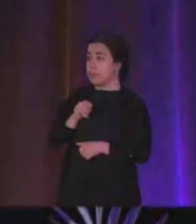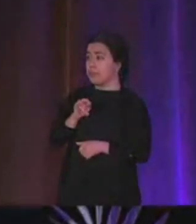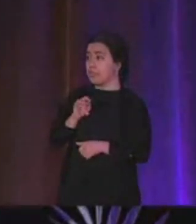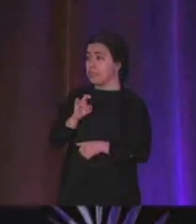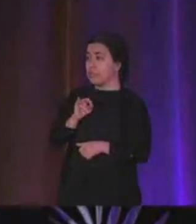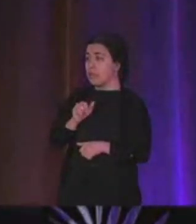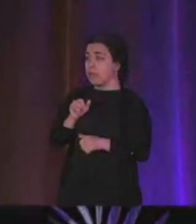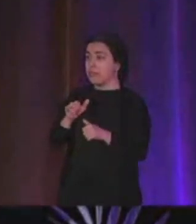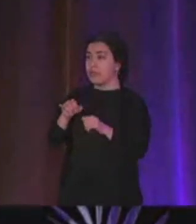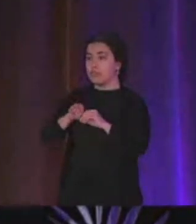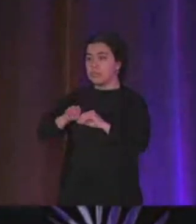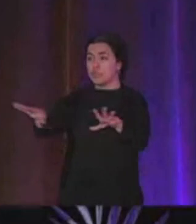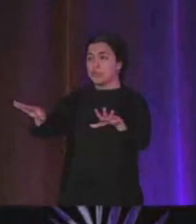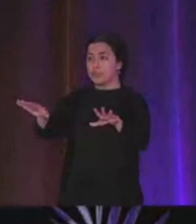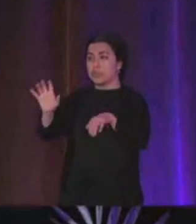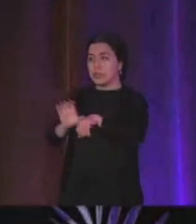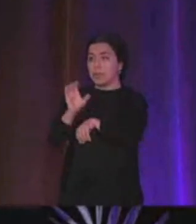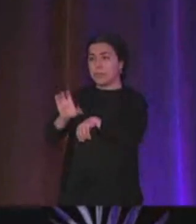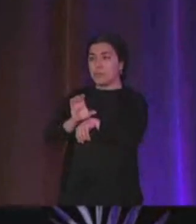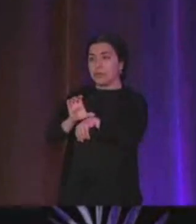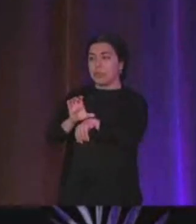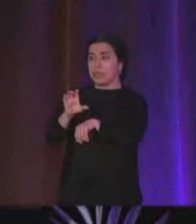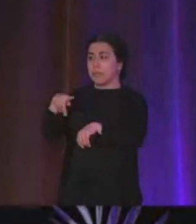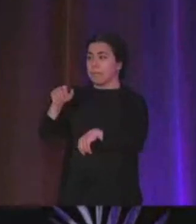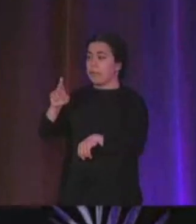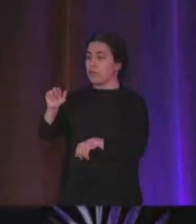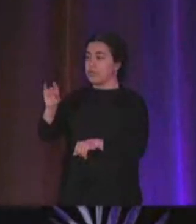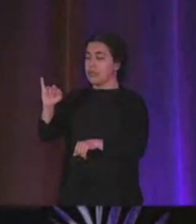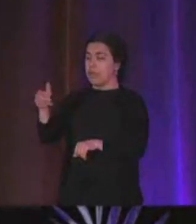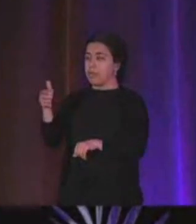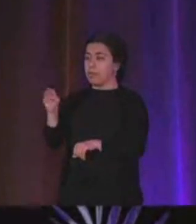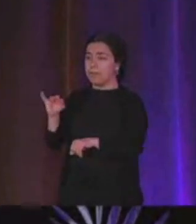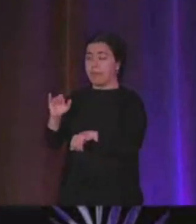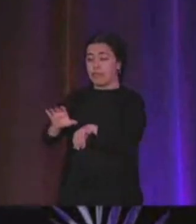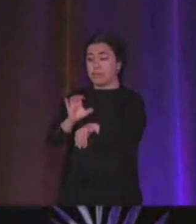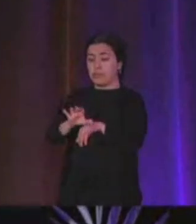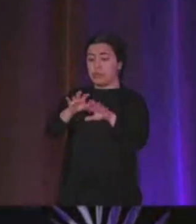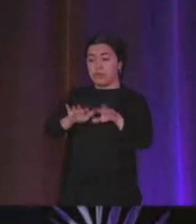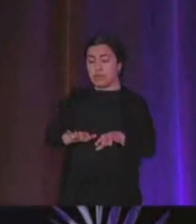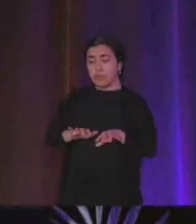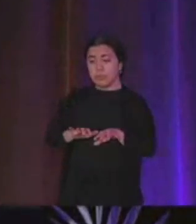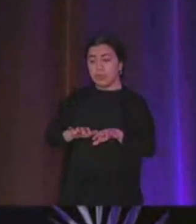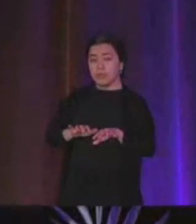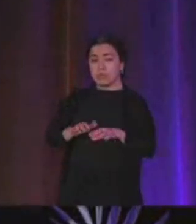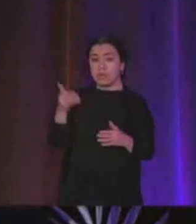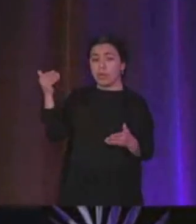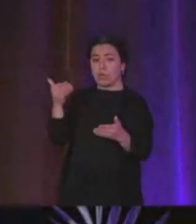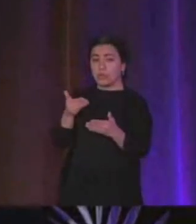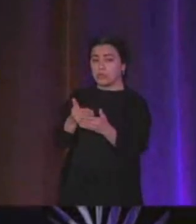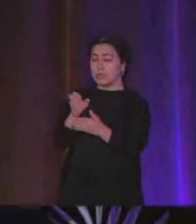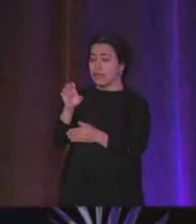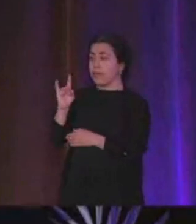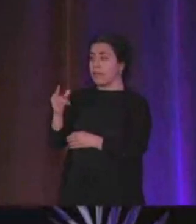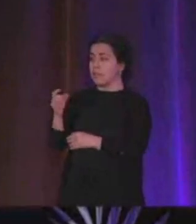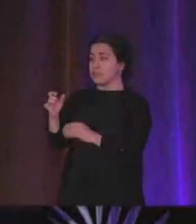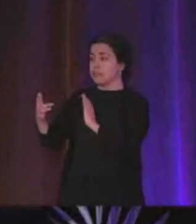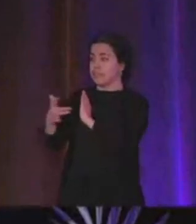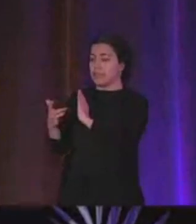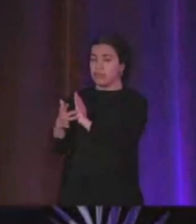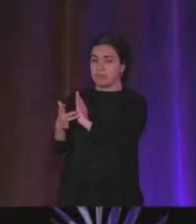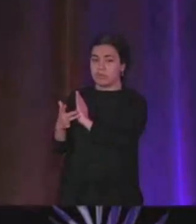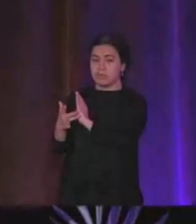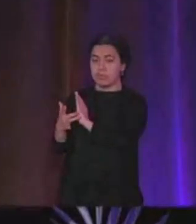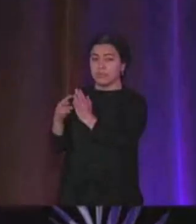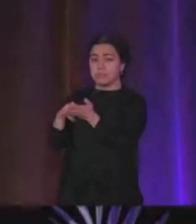to the distributed computing paradigm wherein the computing resources are placed closer to the edge devices, thus providing